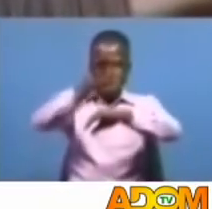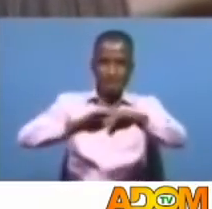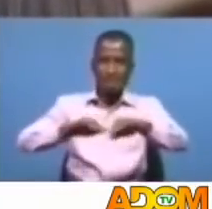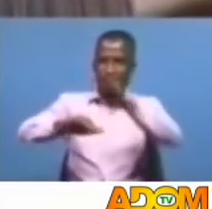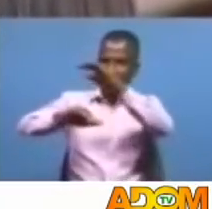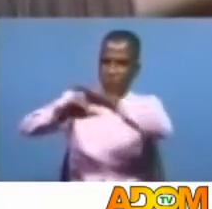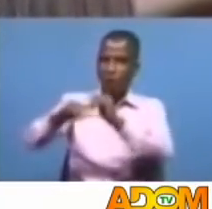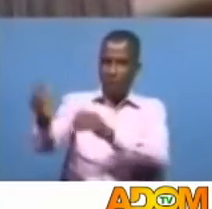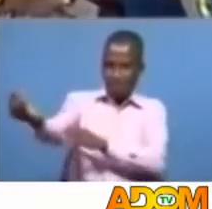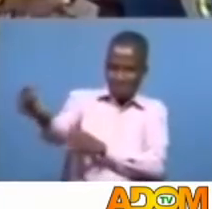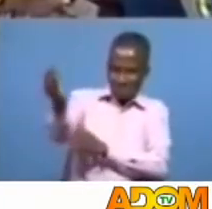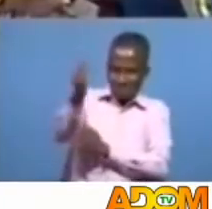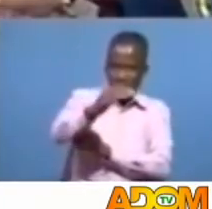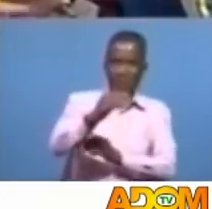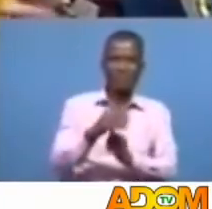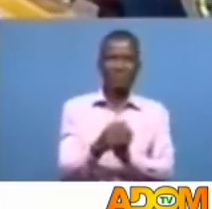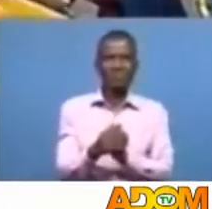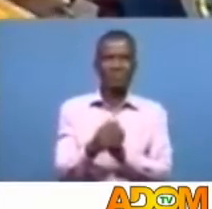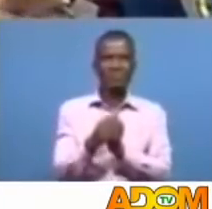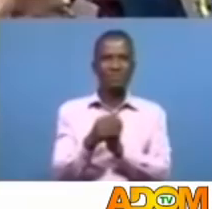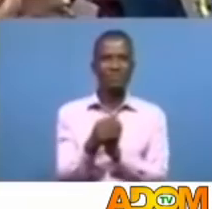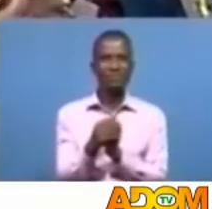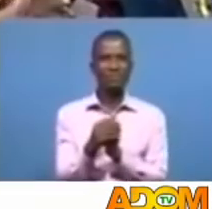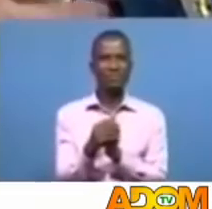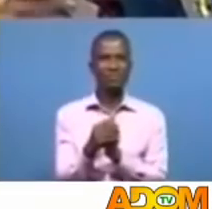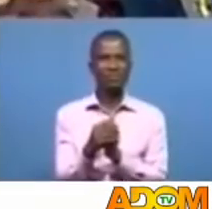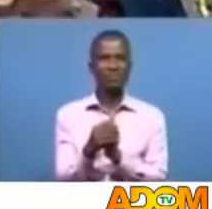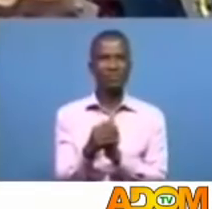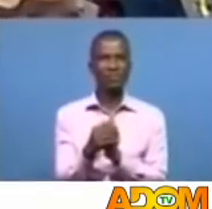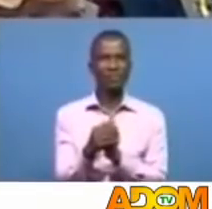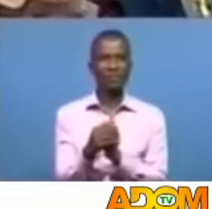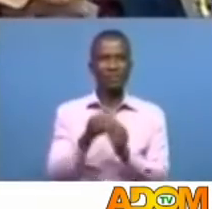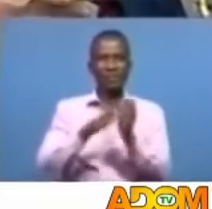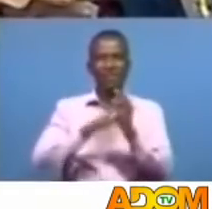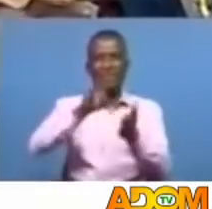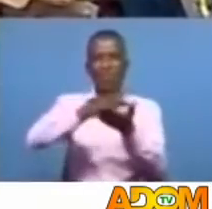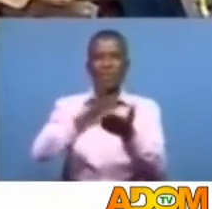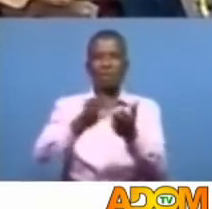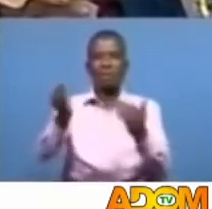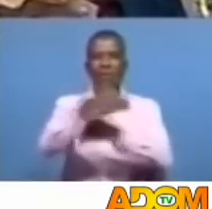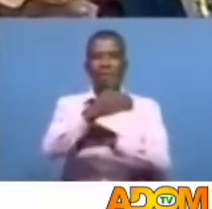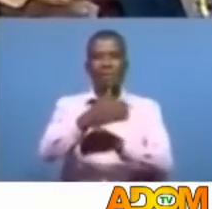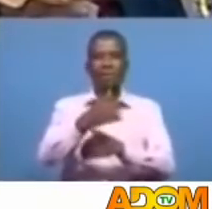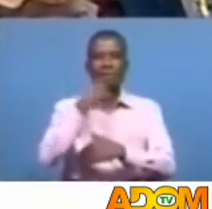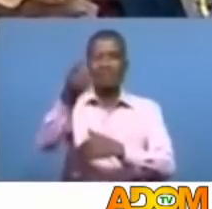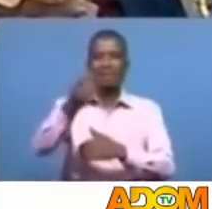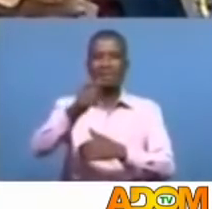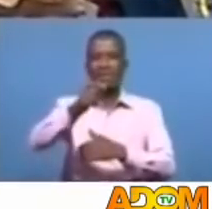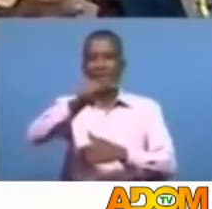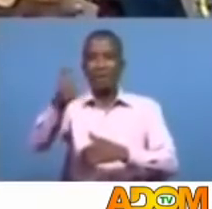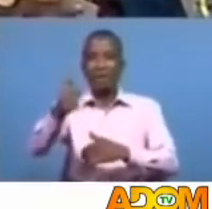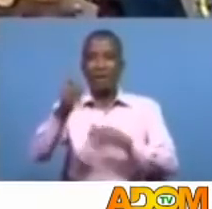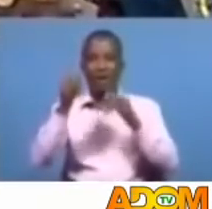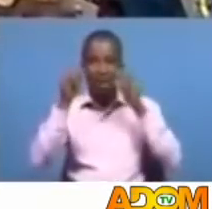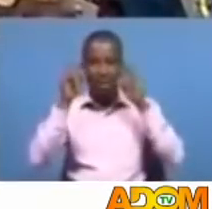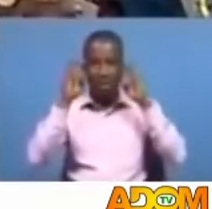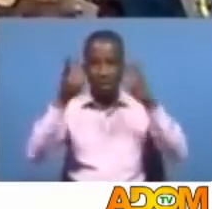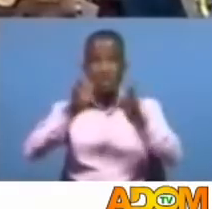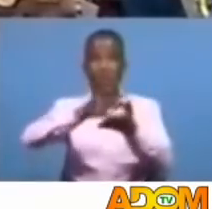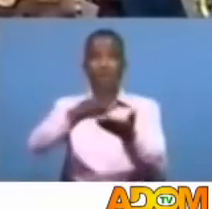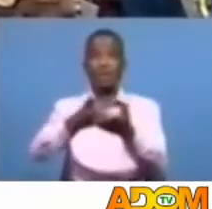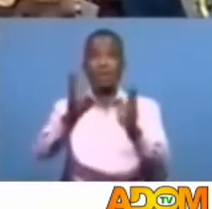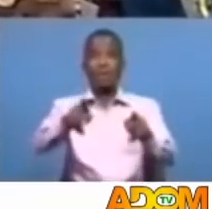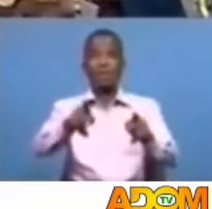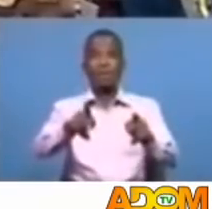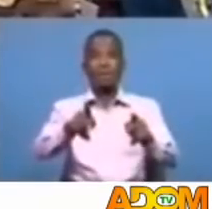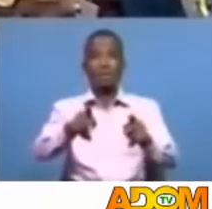A party may be called. It's not that when they are in the witness box, then they can be turned into a hostile witness. That is not what the statute law